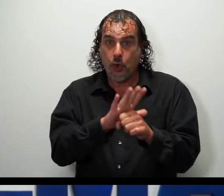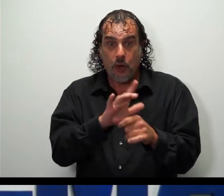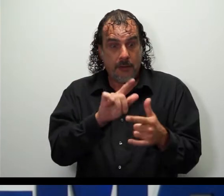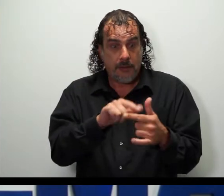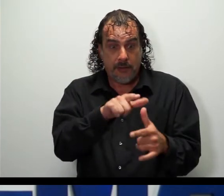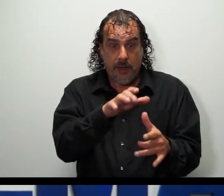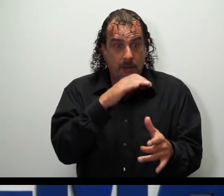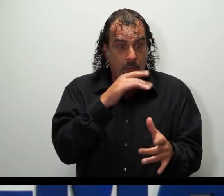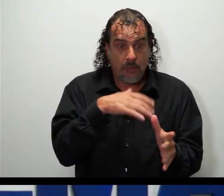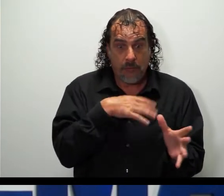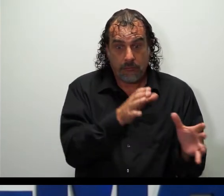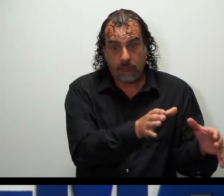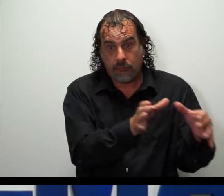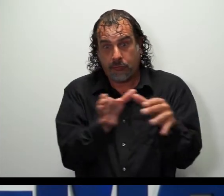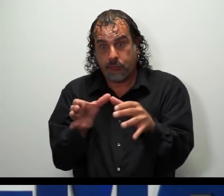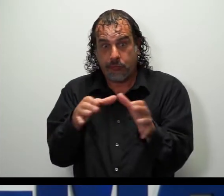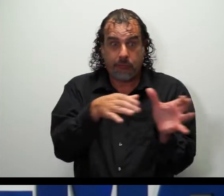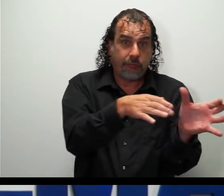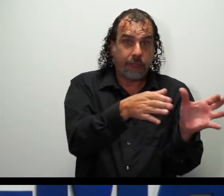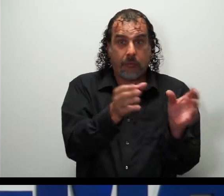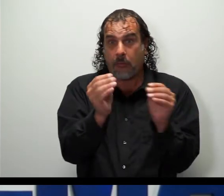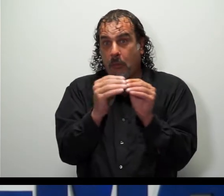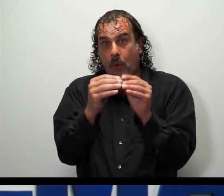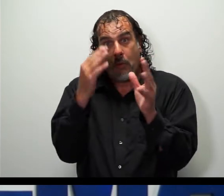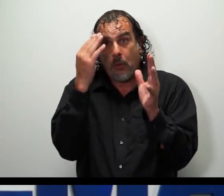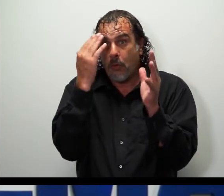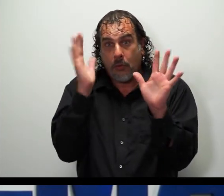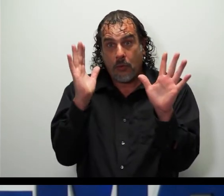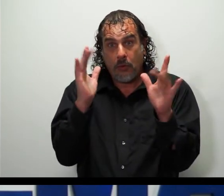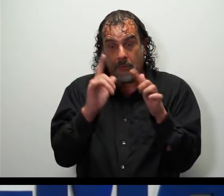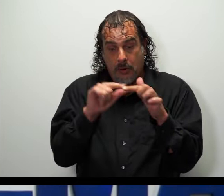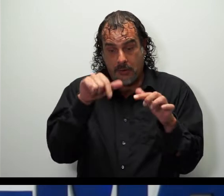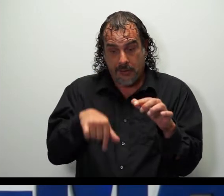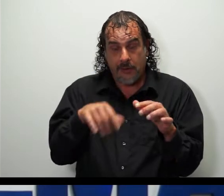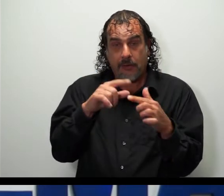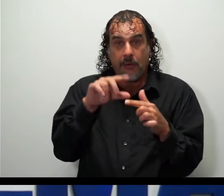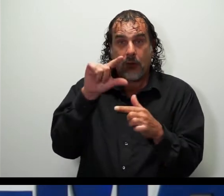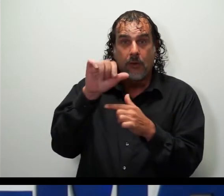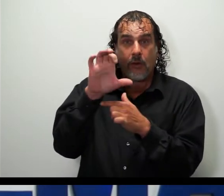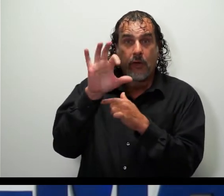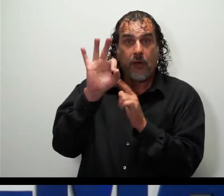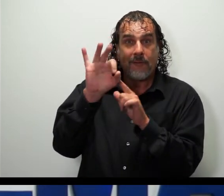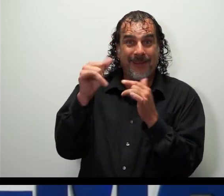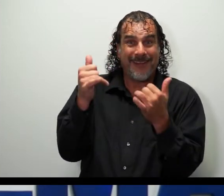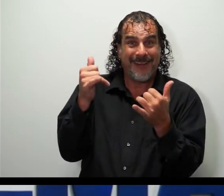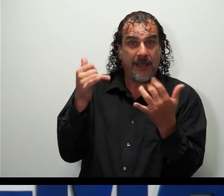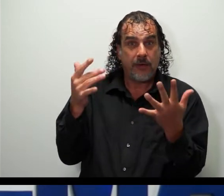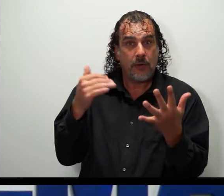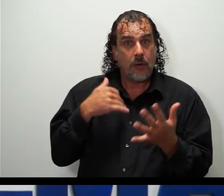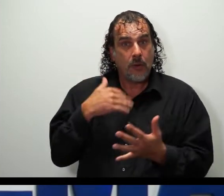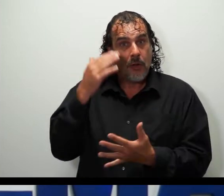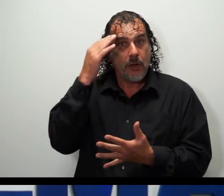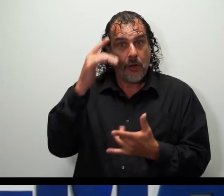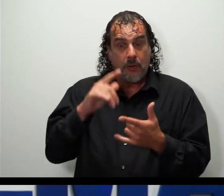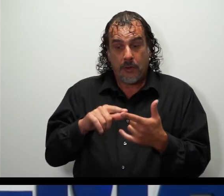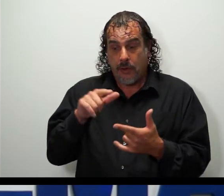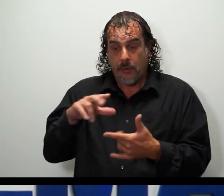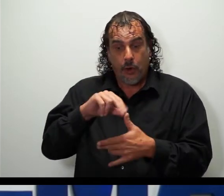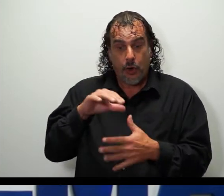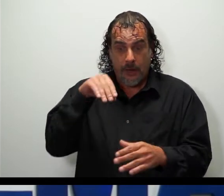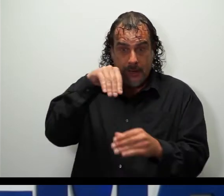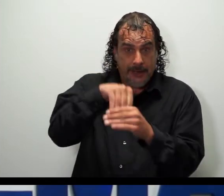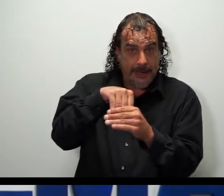could certainly meander to the west or to the east even more now that it's out in the Gulf of Mexico. One thing that we know for sure is that storms